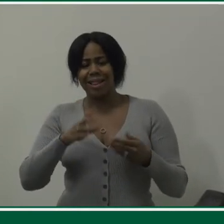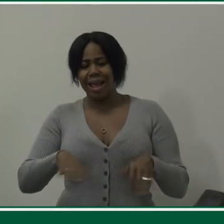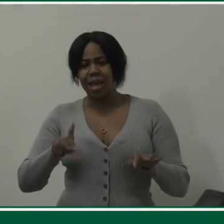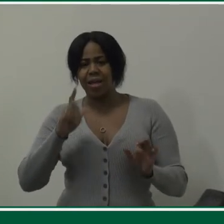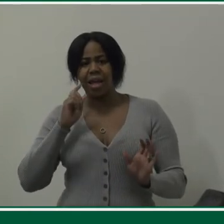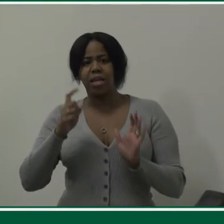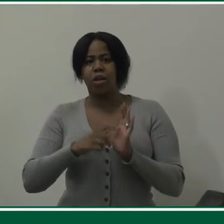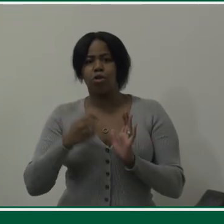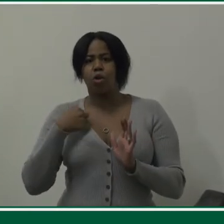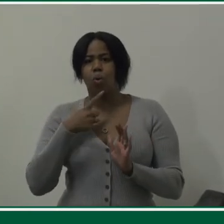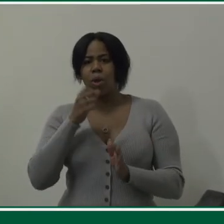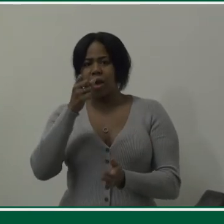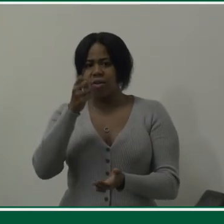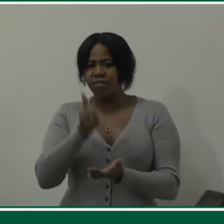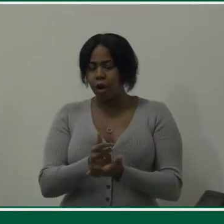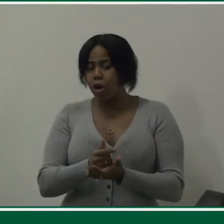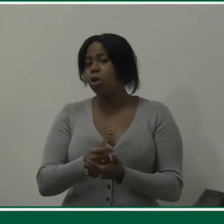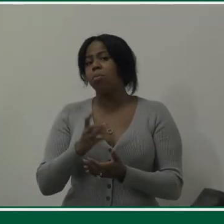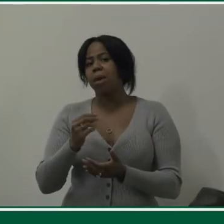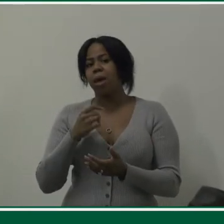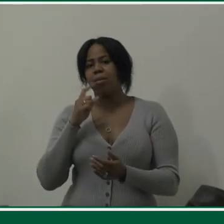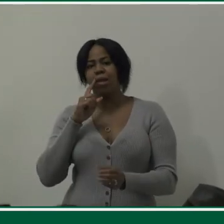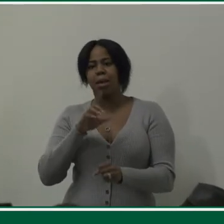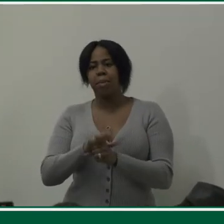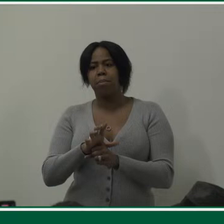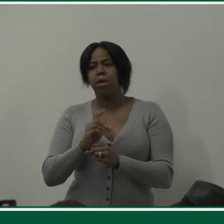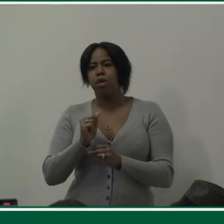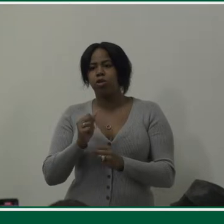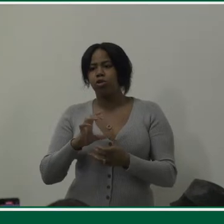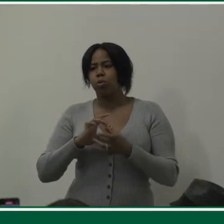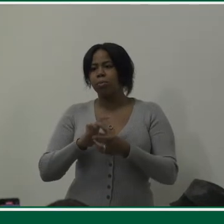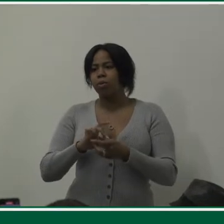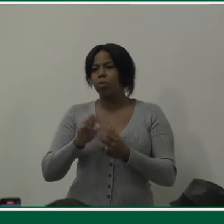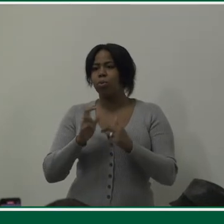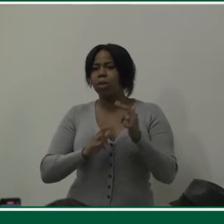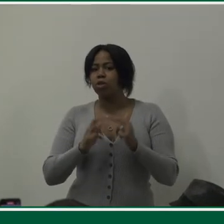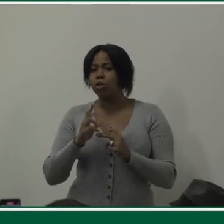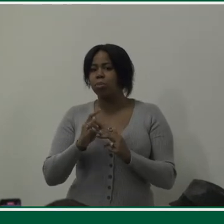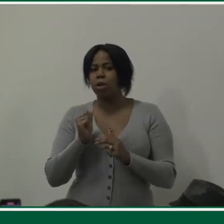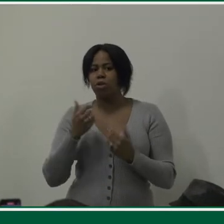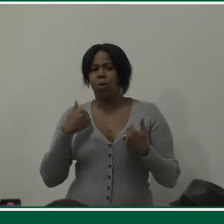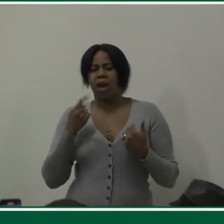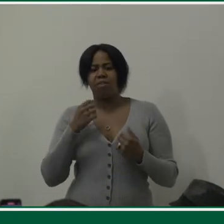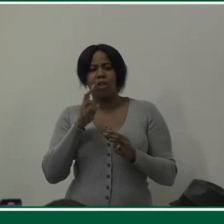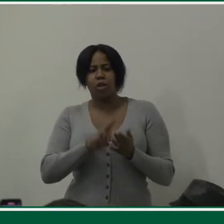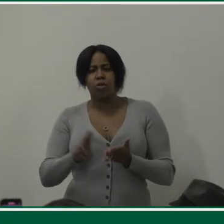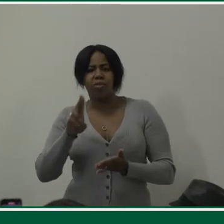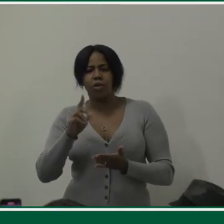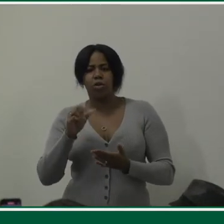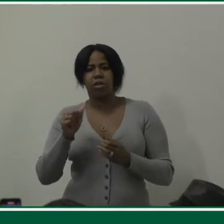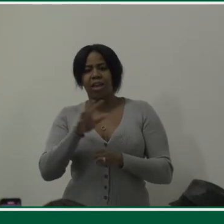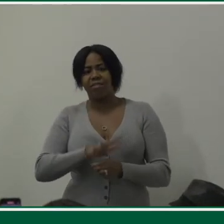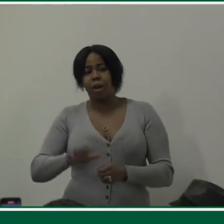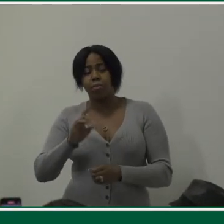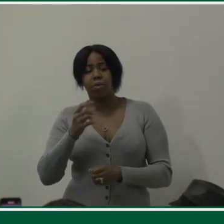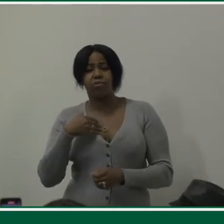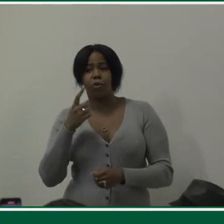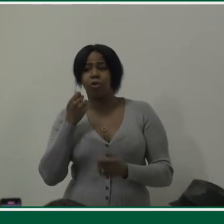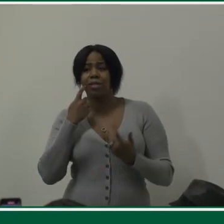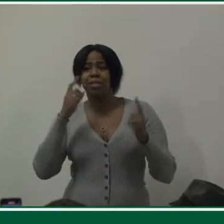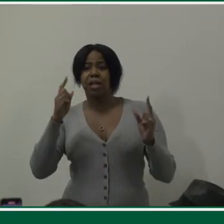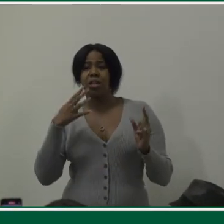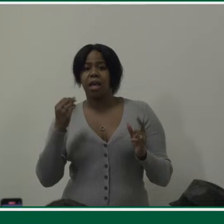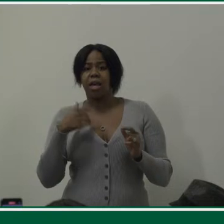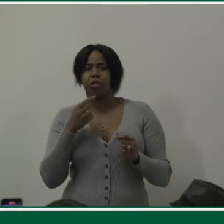affirm a commitment to build relationships and foster a university environment of success to better serve